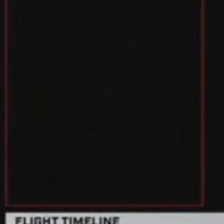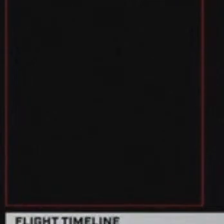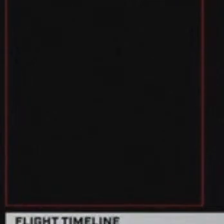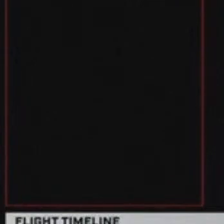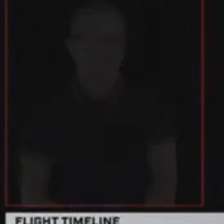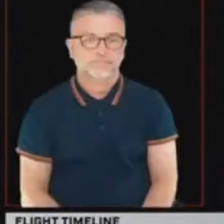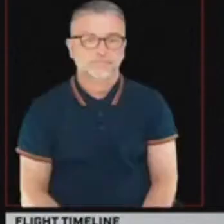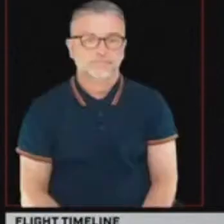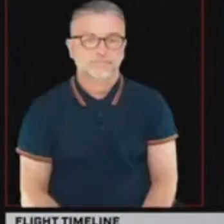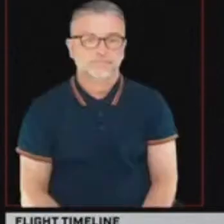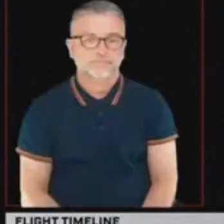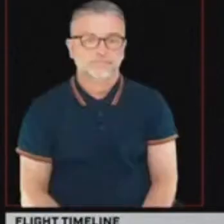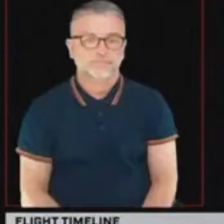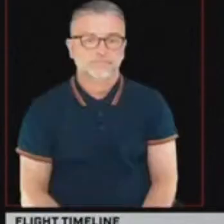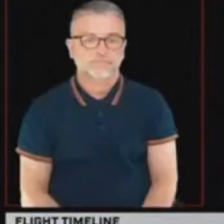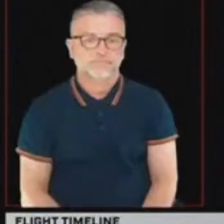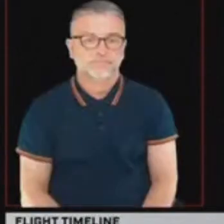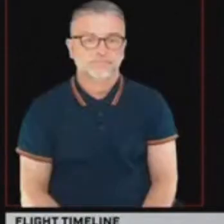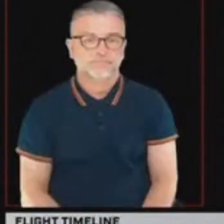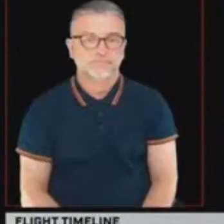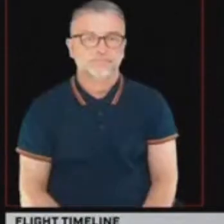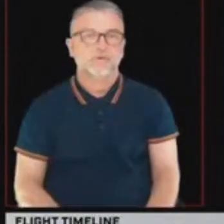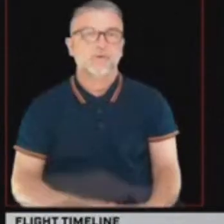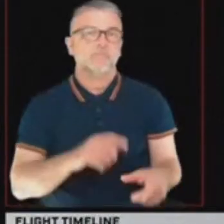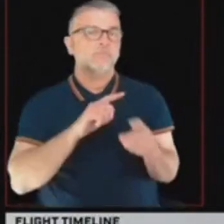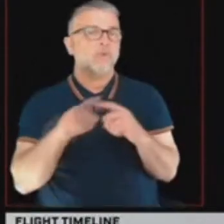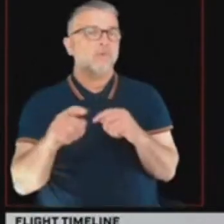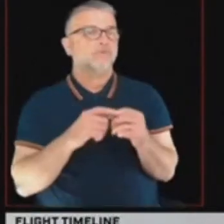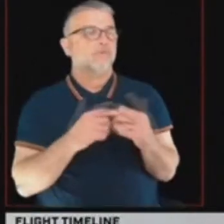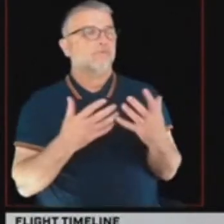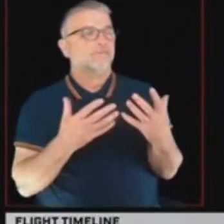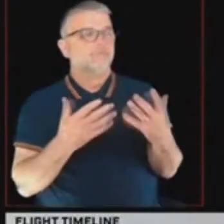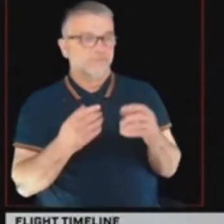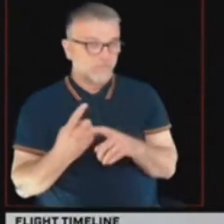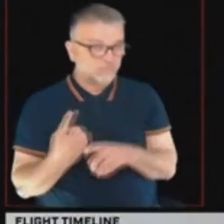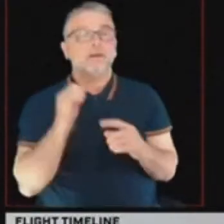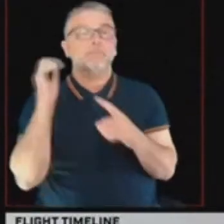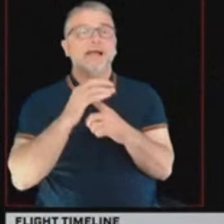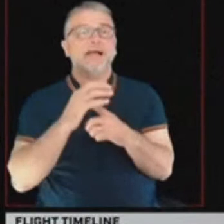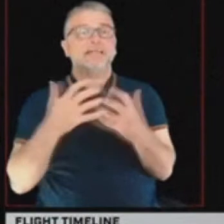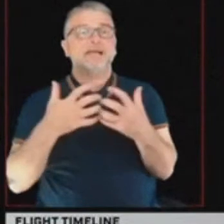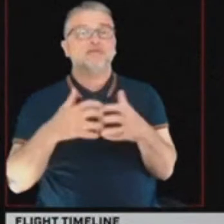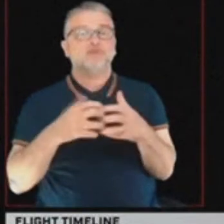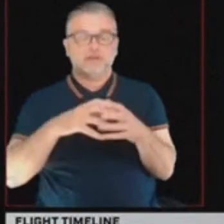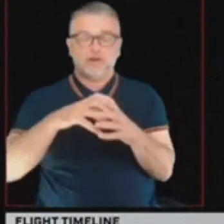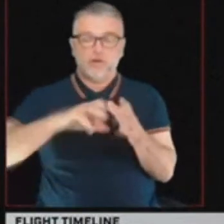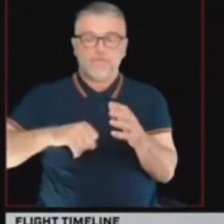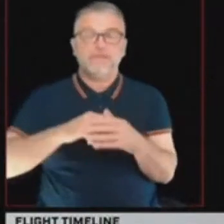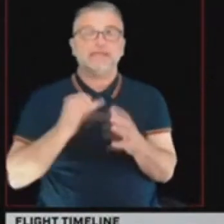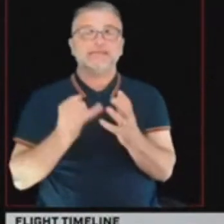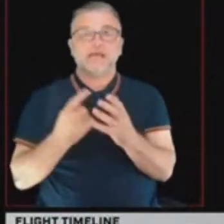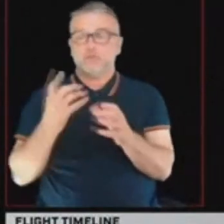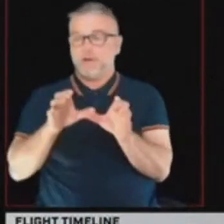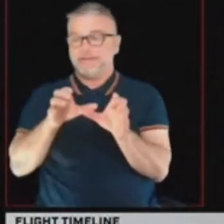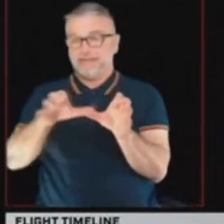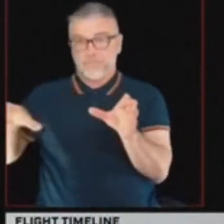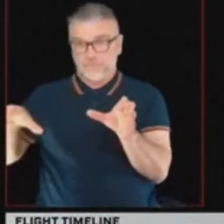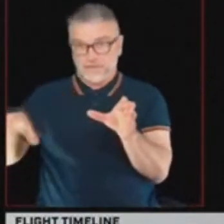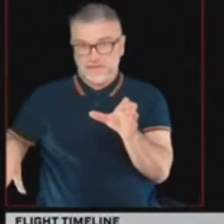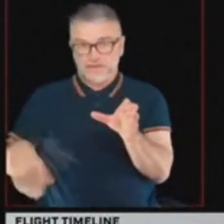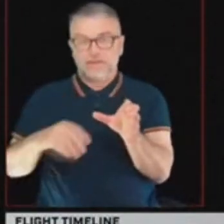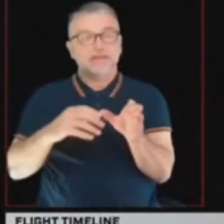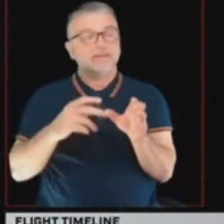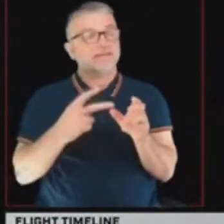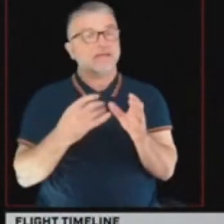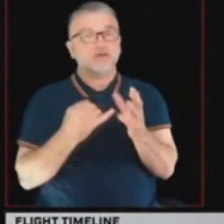which, as I had said before, does most of the heavy lifting, and our main engine cutoff. Separated from stage 2, and stage 2 has to